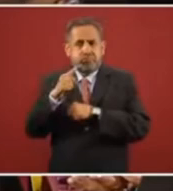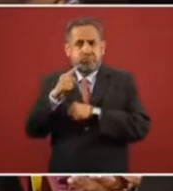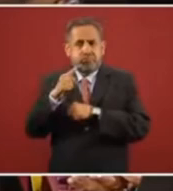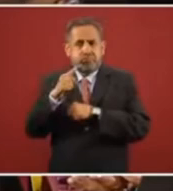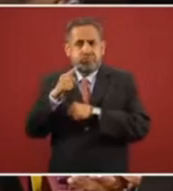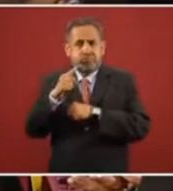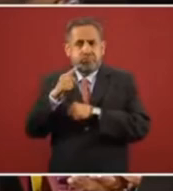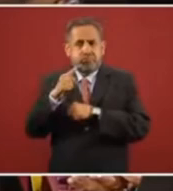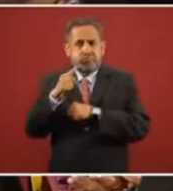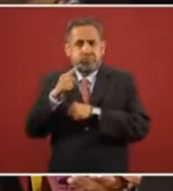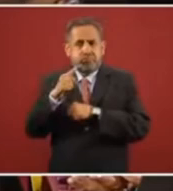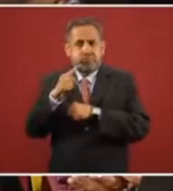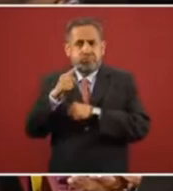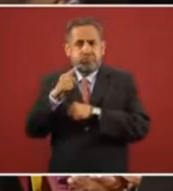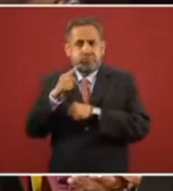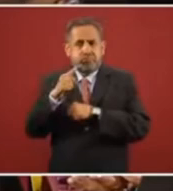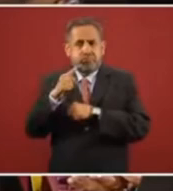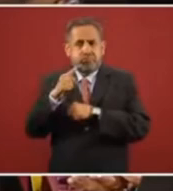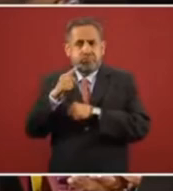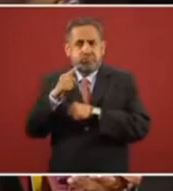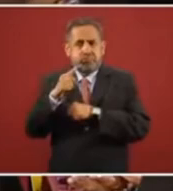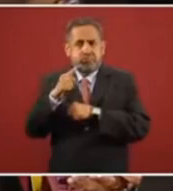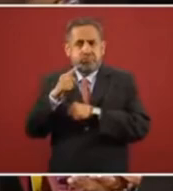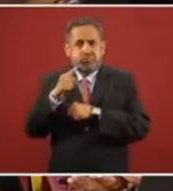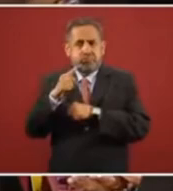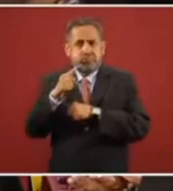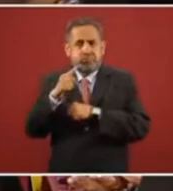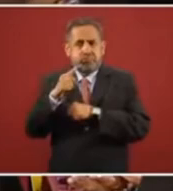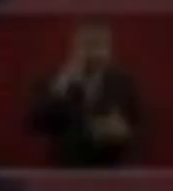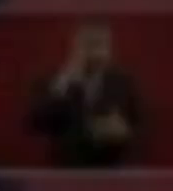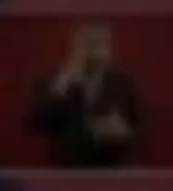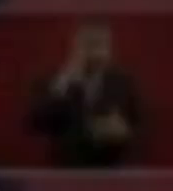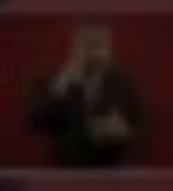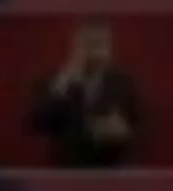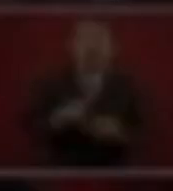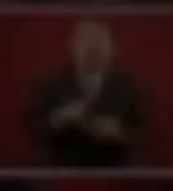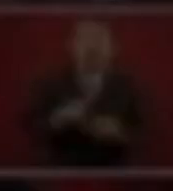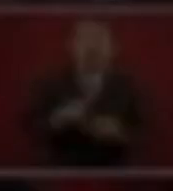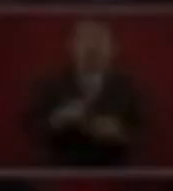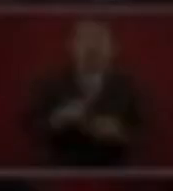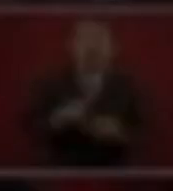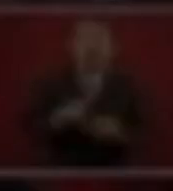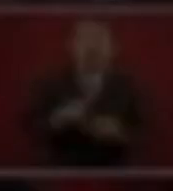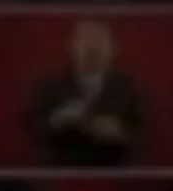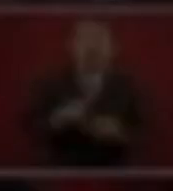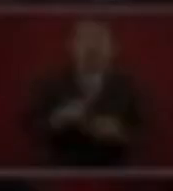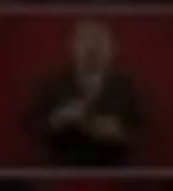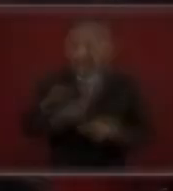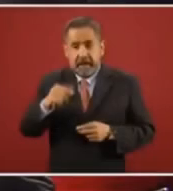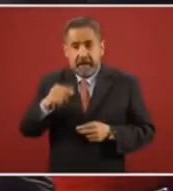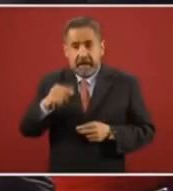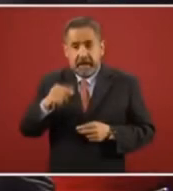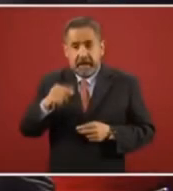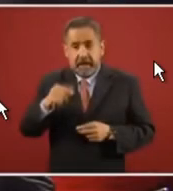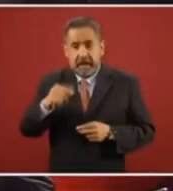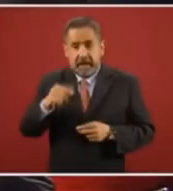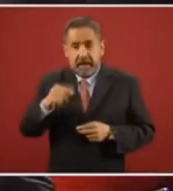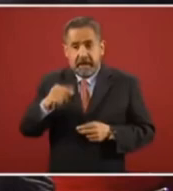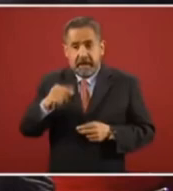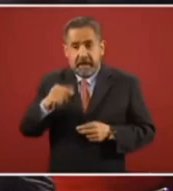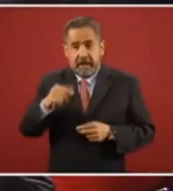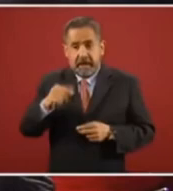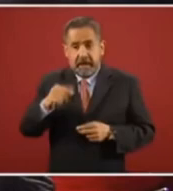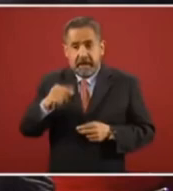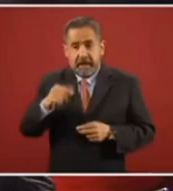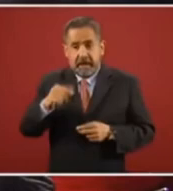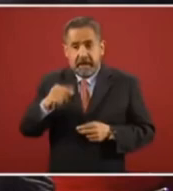sending some missiles towards the United States, how he feels about that. And I'm going to go a little bit ahead because he